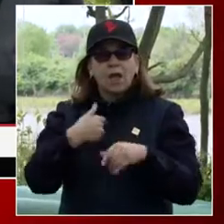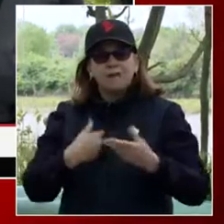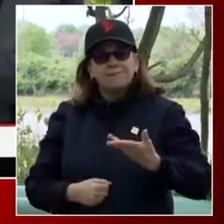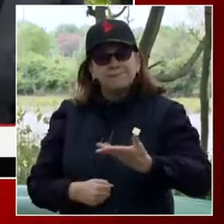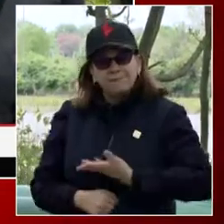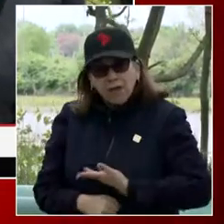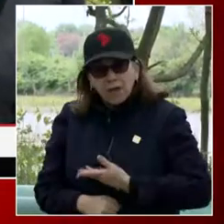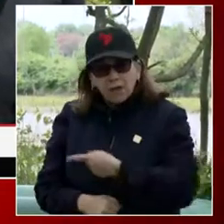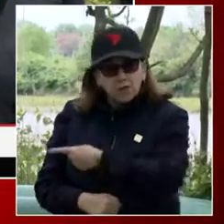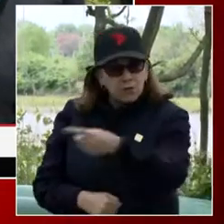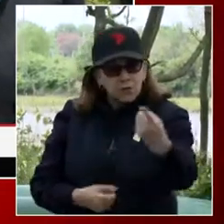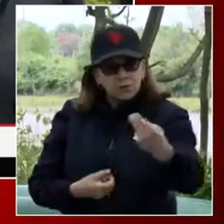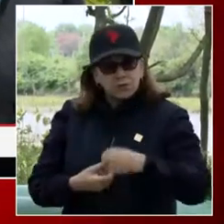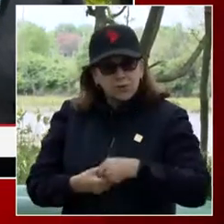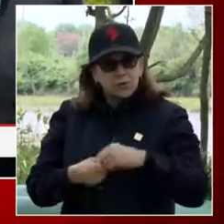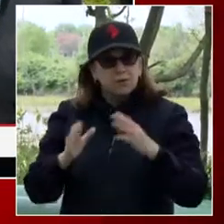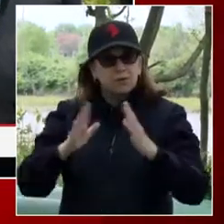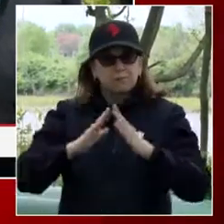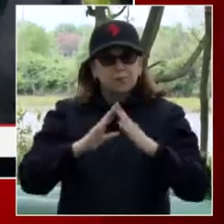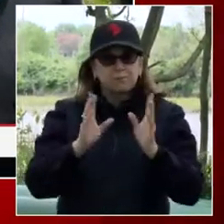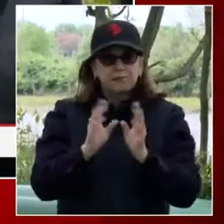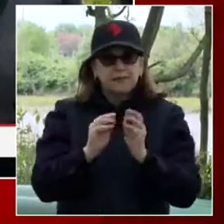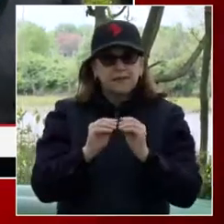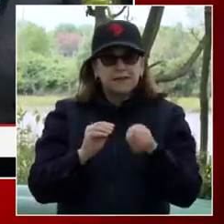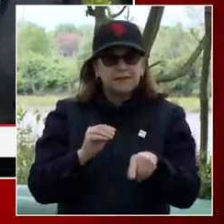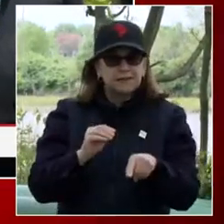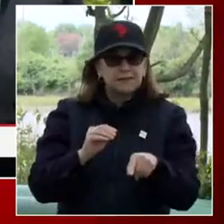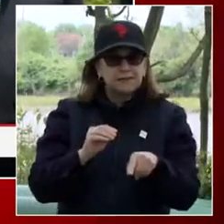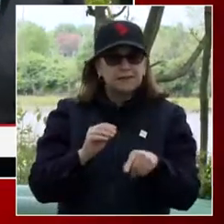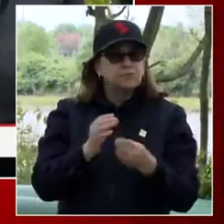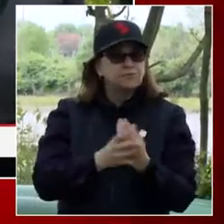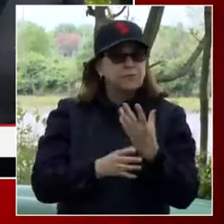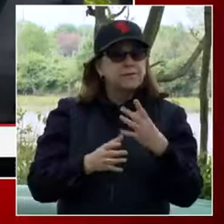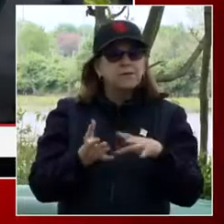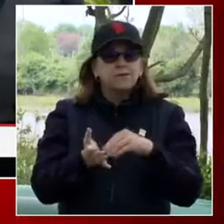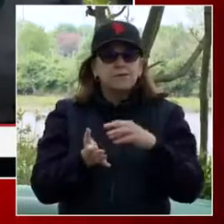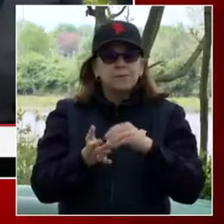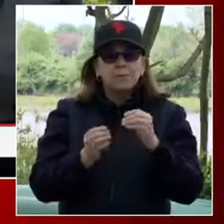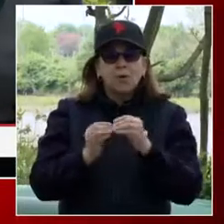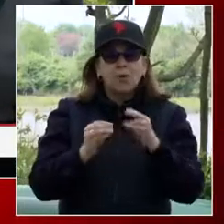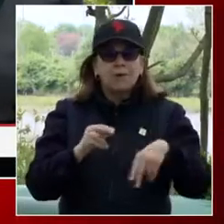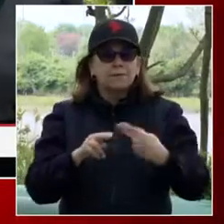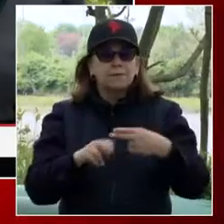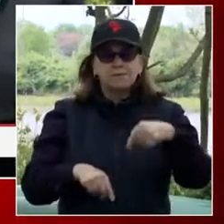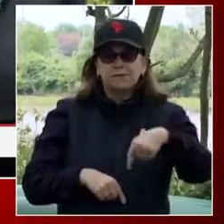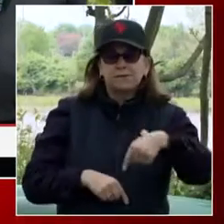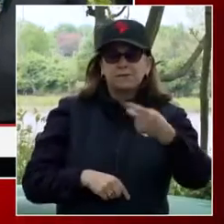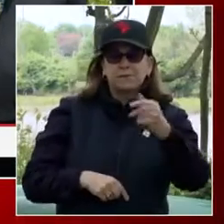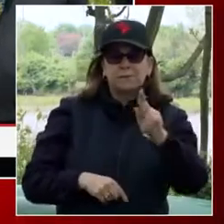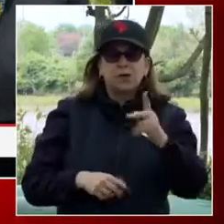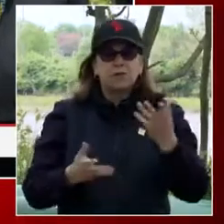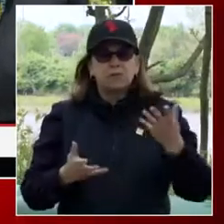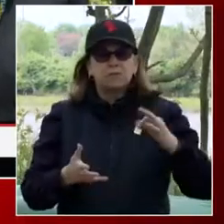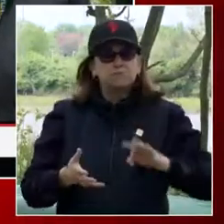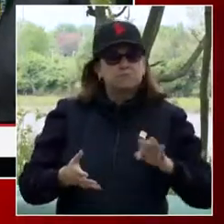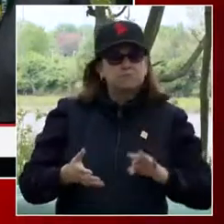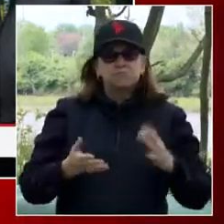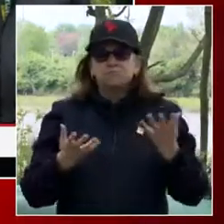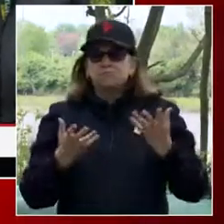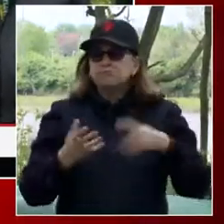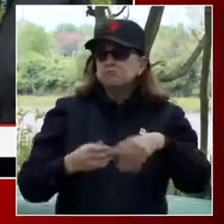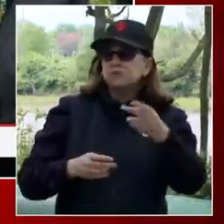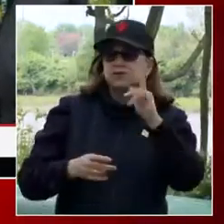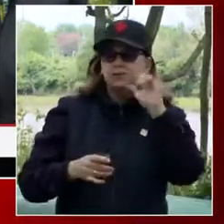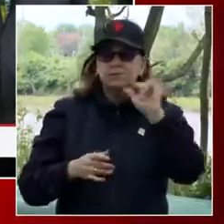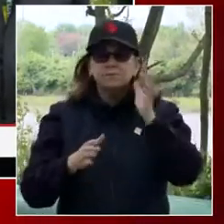community meetings this spring to take advantage of all of the things that will be